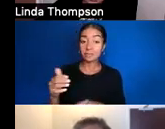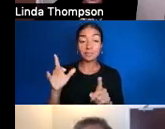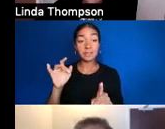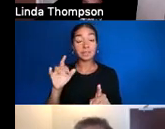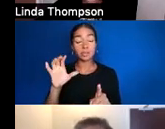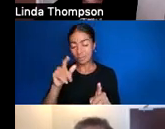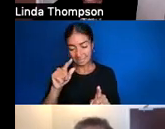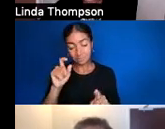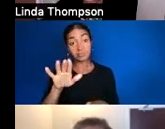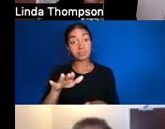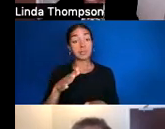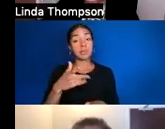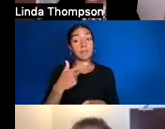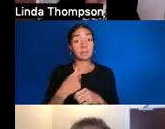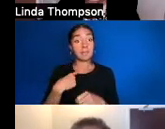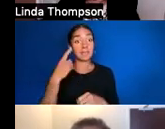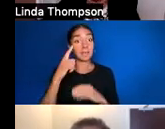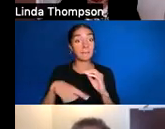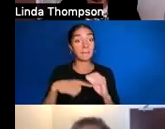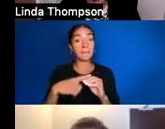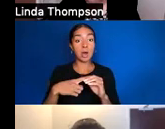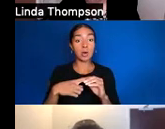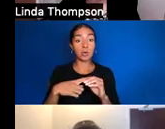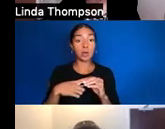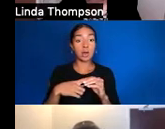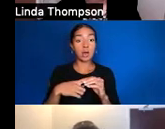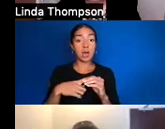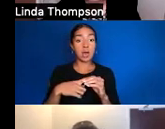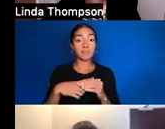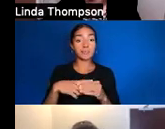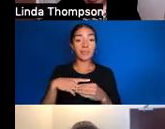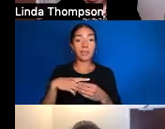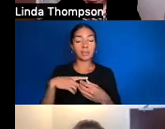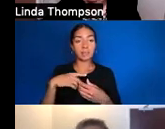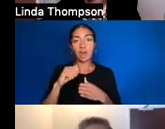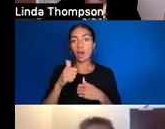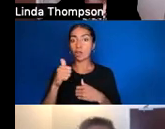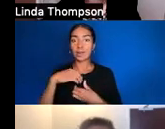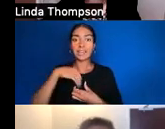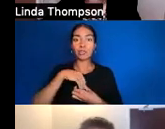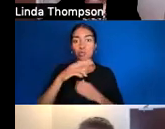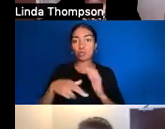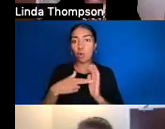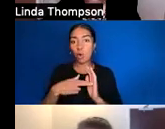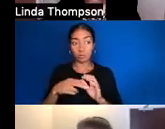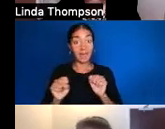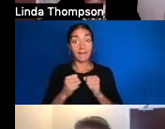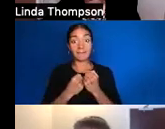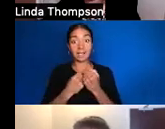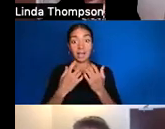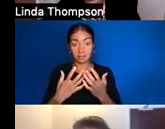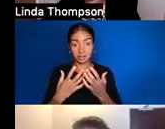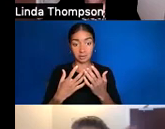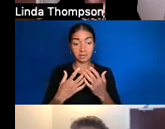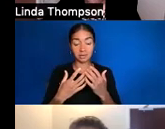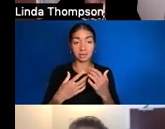role as advocates in people's lives, we have to acknowledge. So even though we've